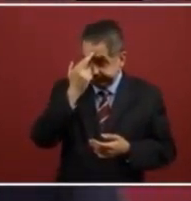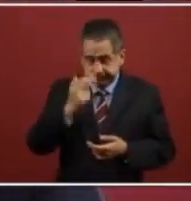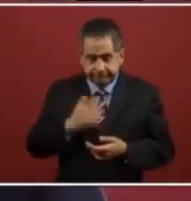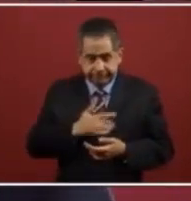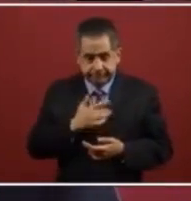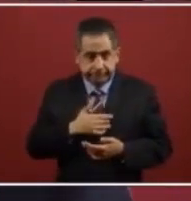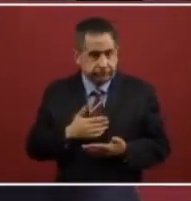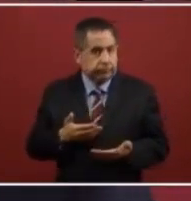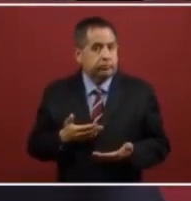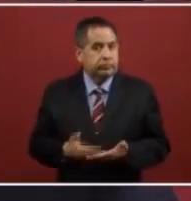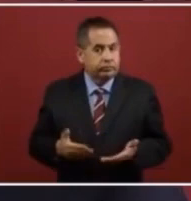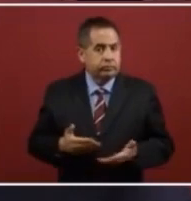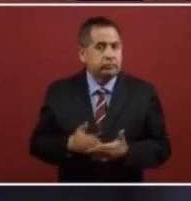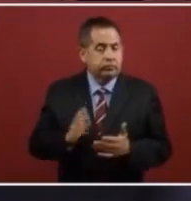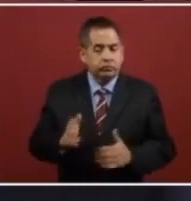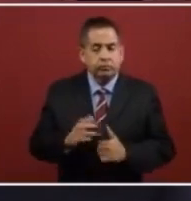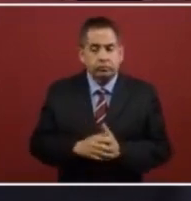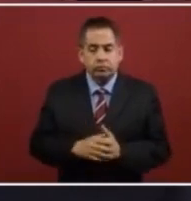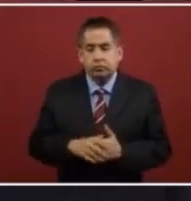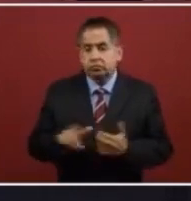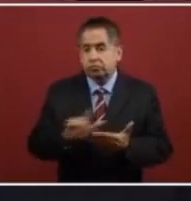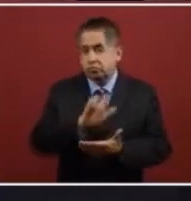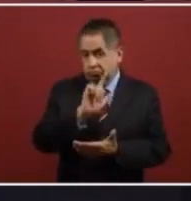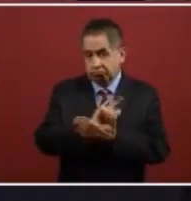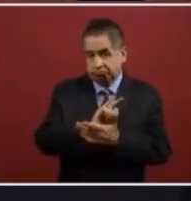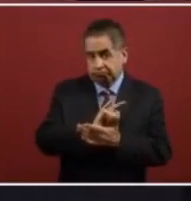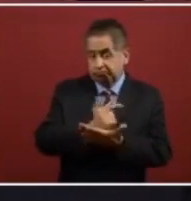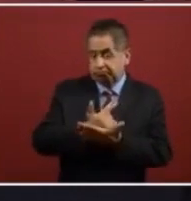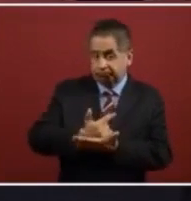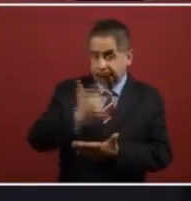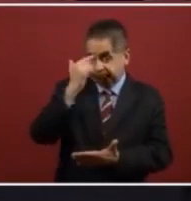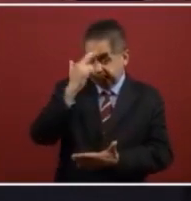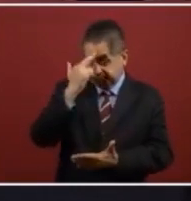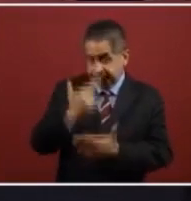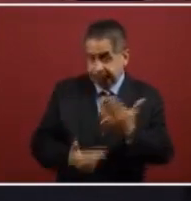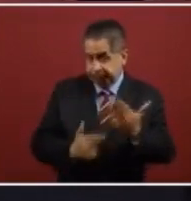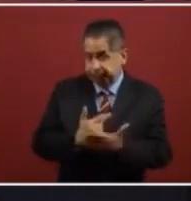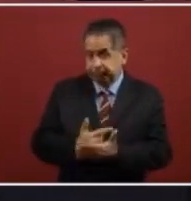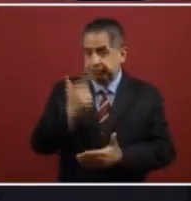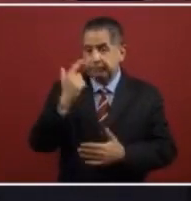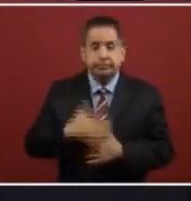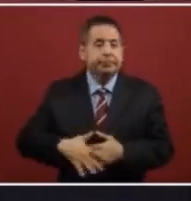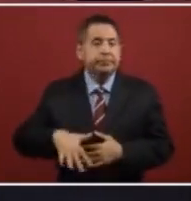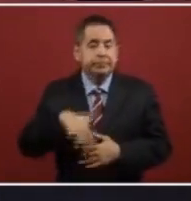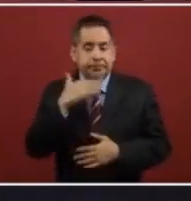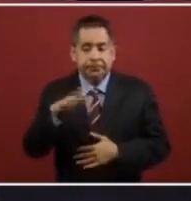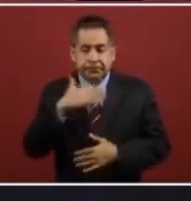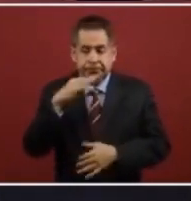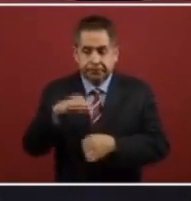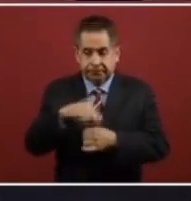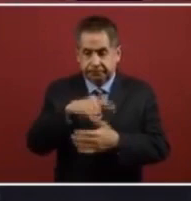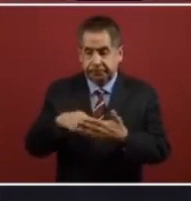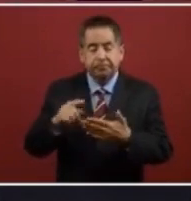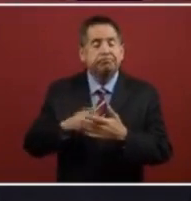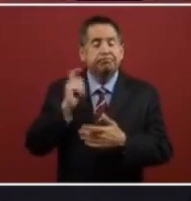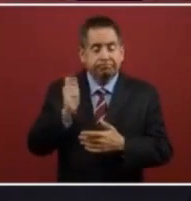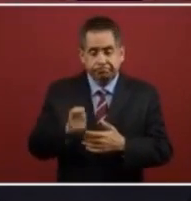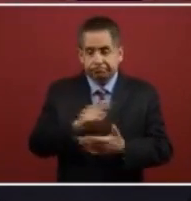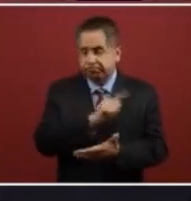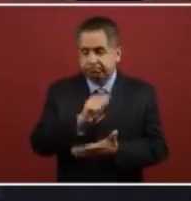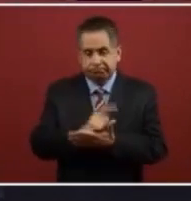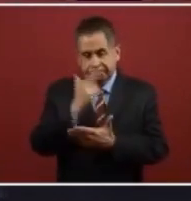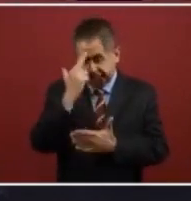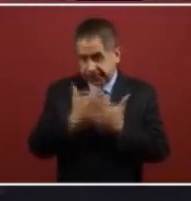intervene in some ahora electoral Es issue, delito grave it would be el fraude if they electoral. did any electoral